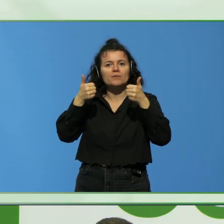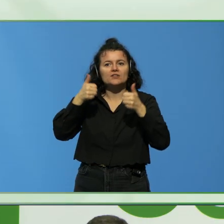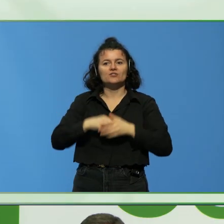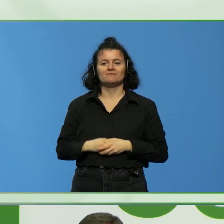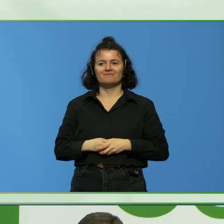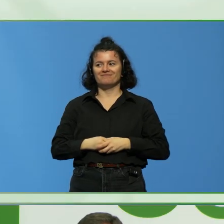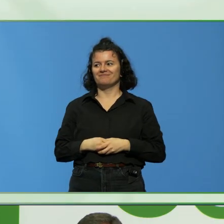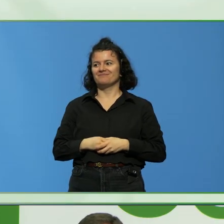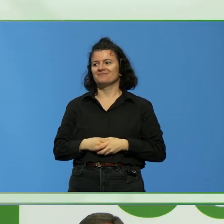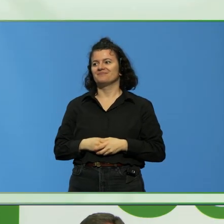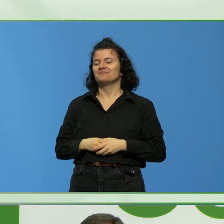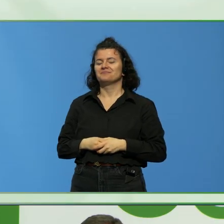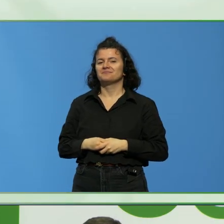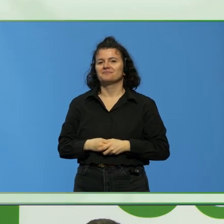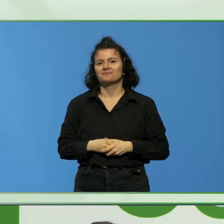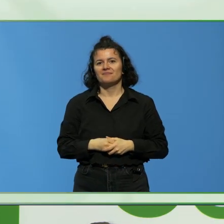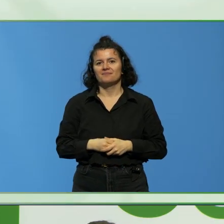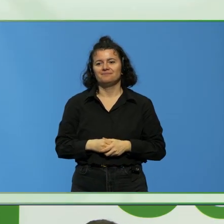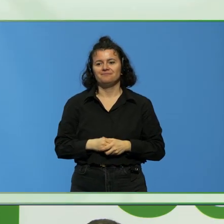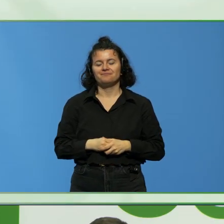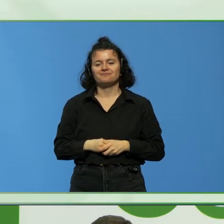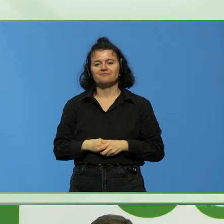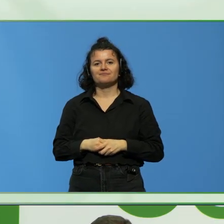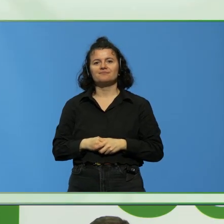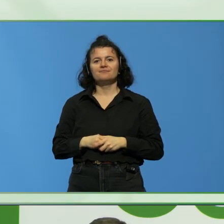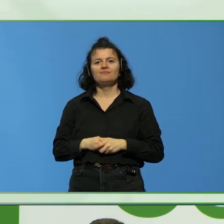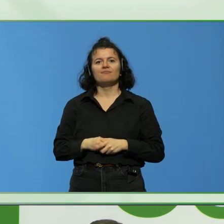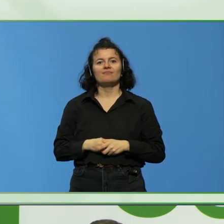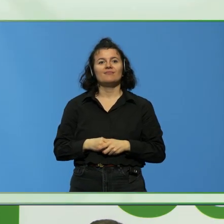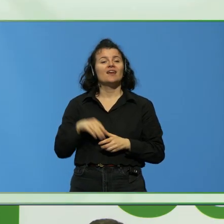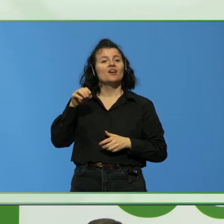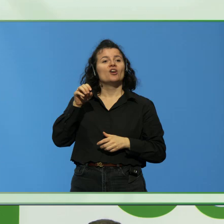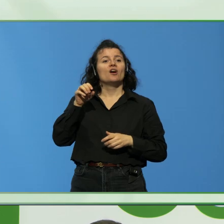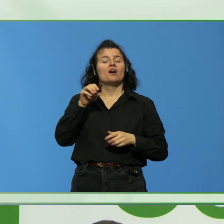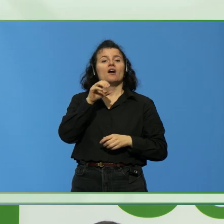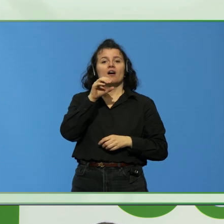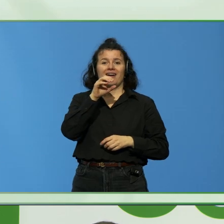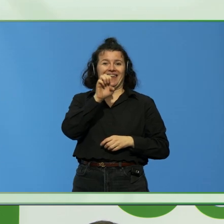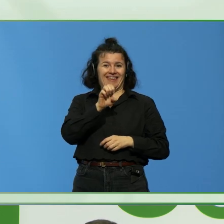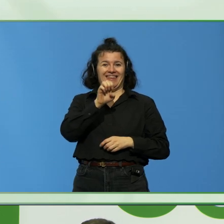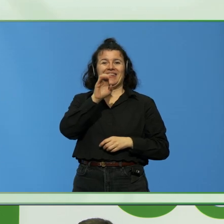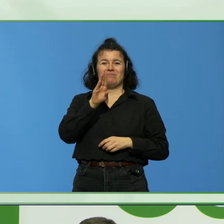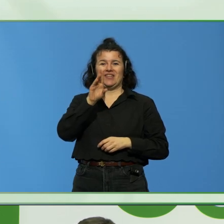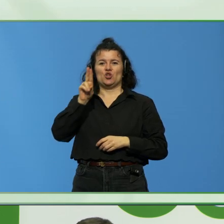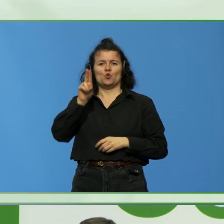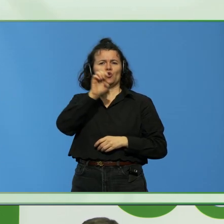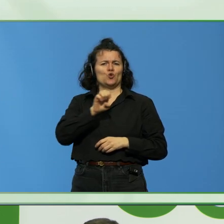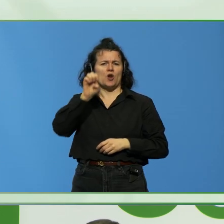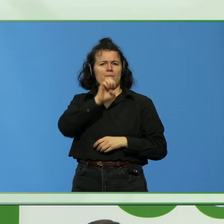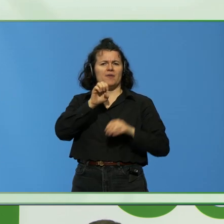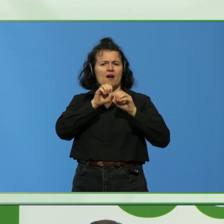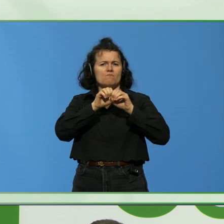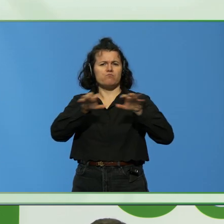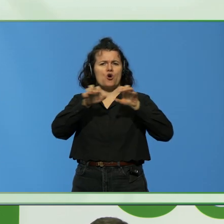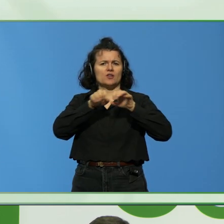So, yeah. And it has been organized by the European Broadcasting Corporation. It's the corporation of all the